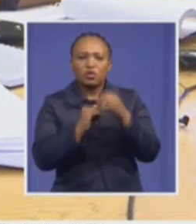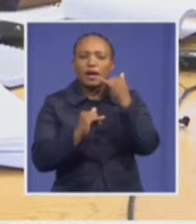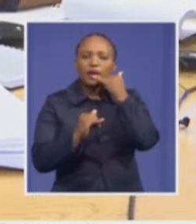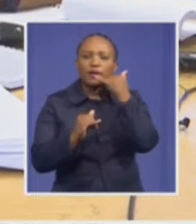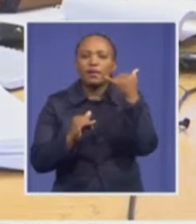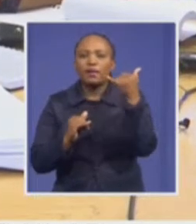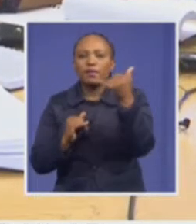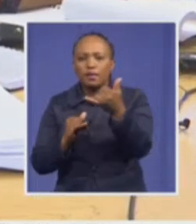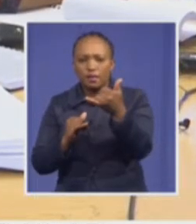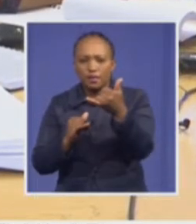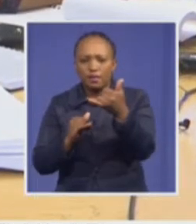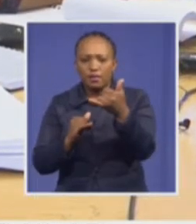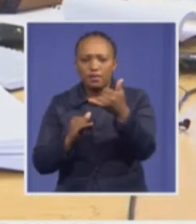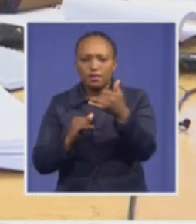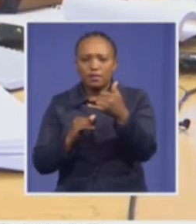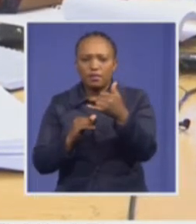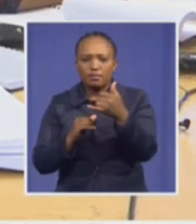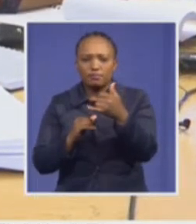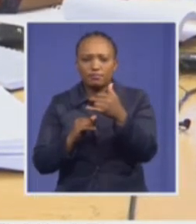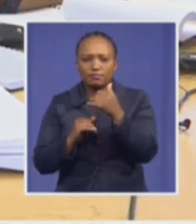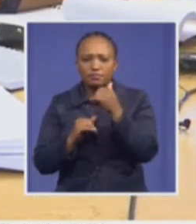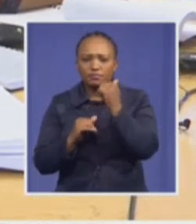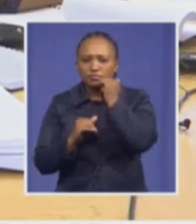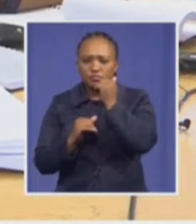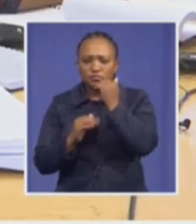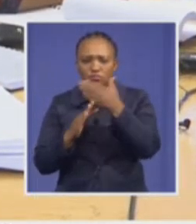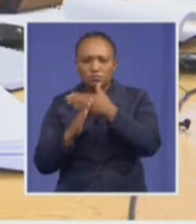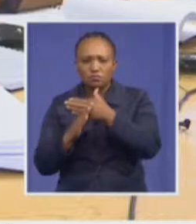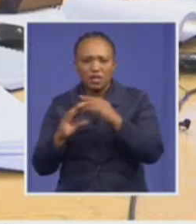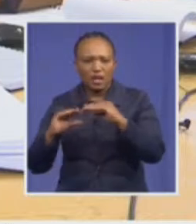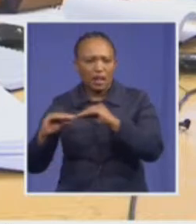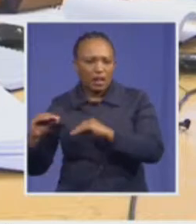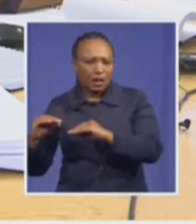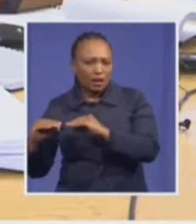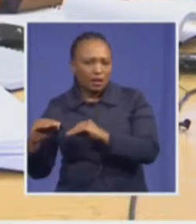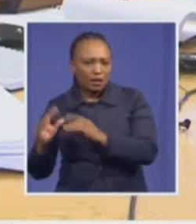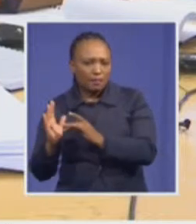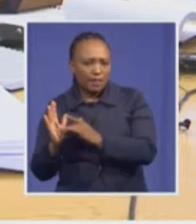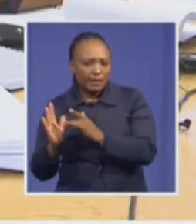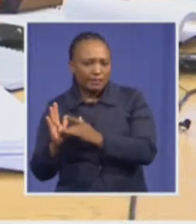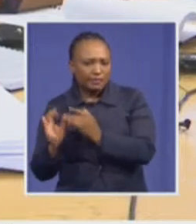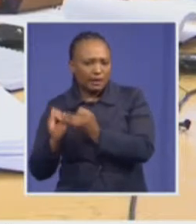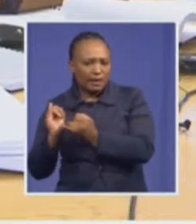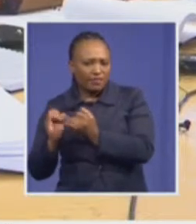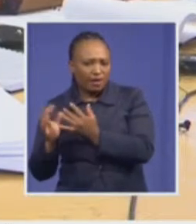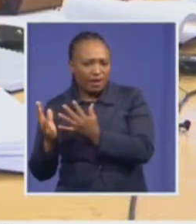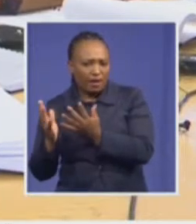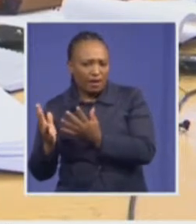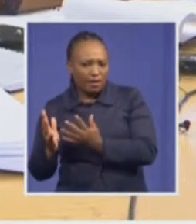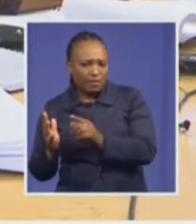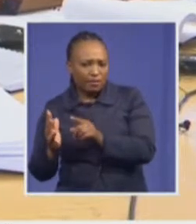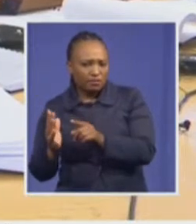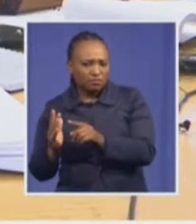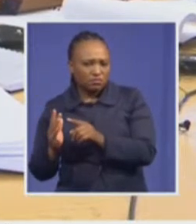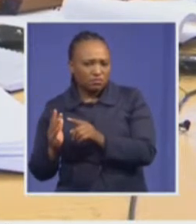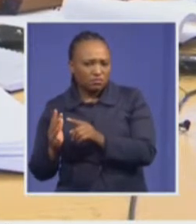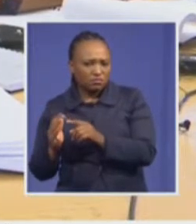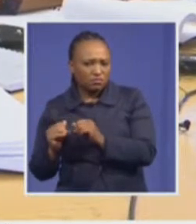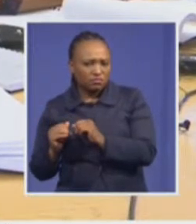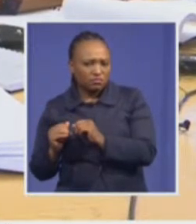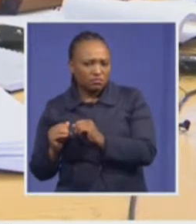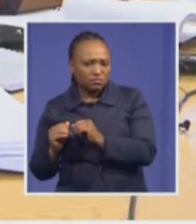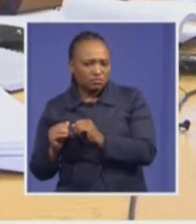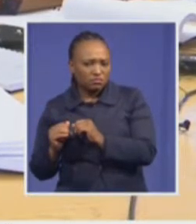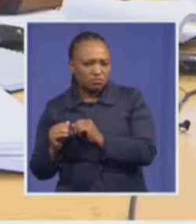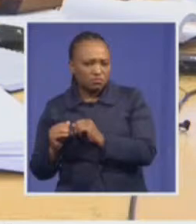just appeared to me that the relevant person that's been mentioned is in the room. I'm not sure if there's any difficulty in